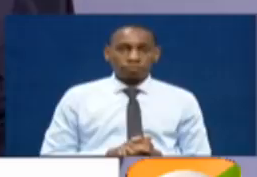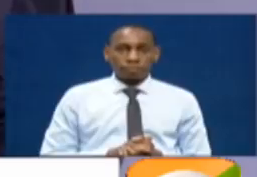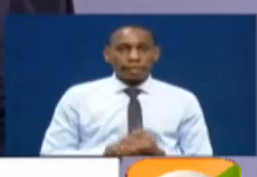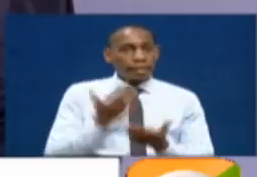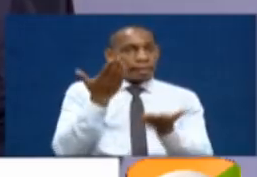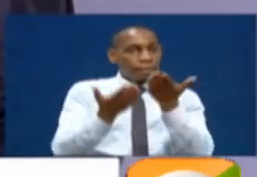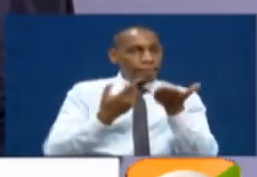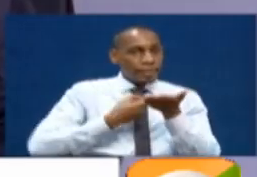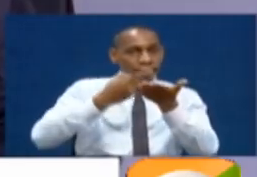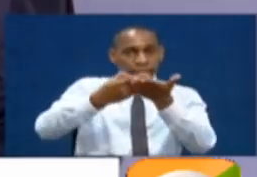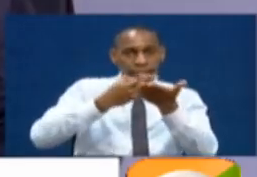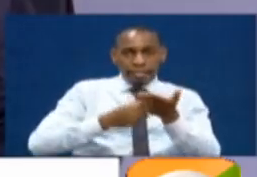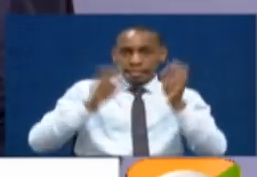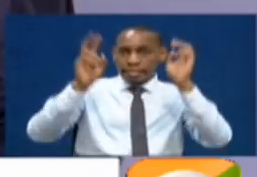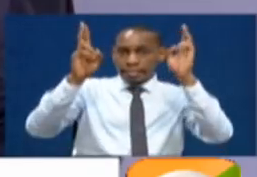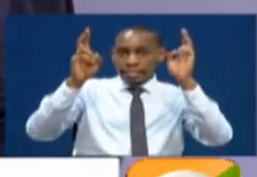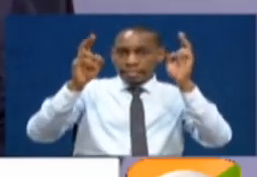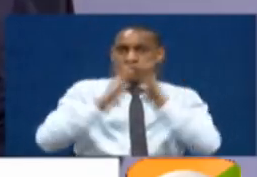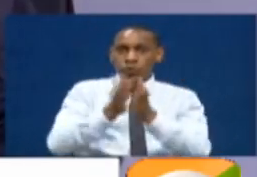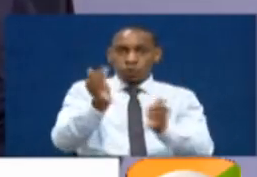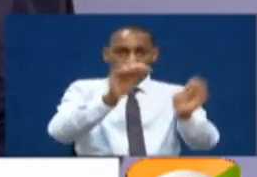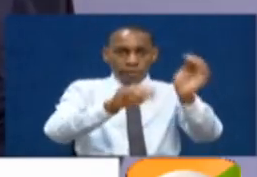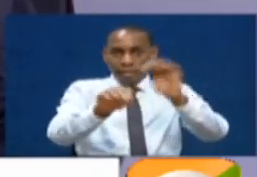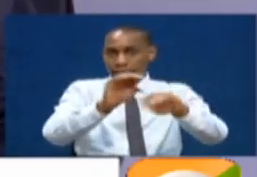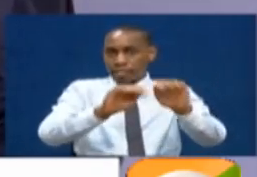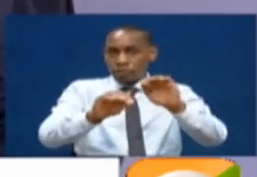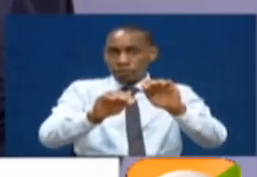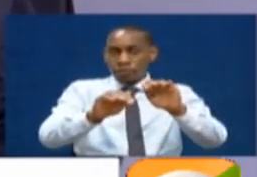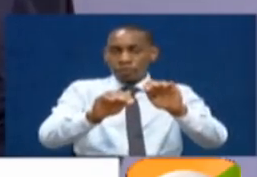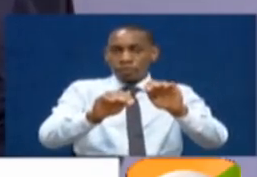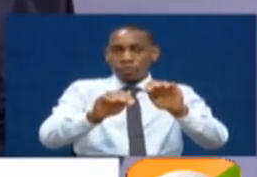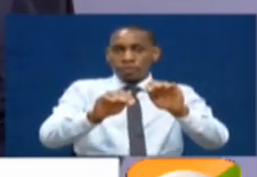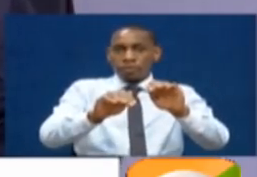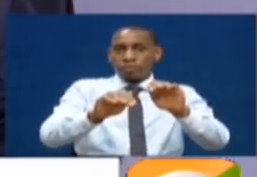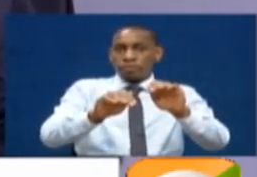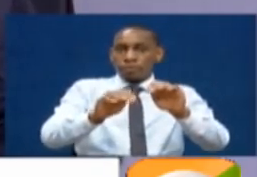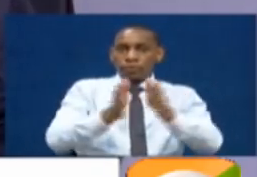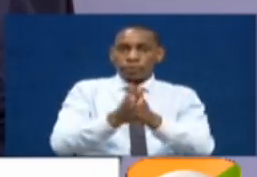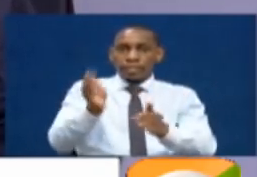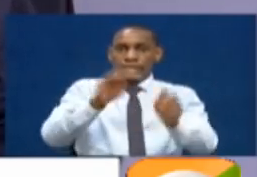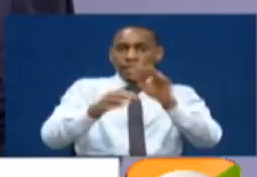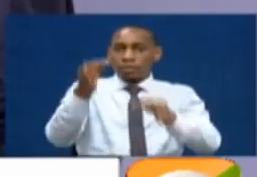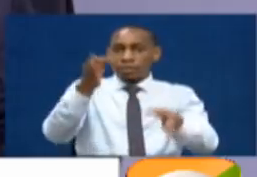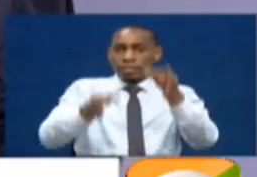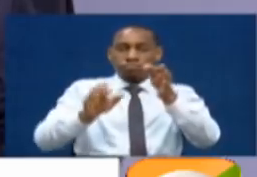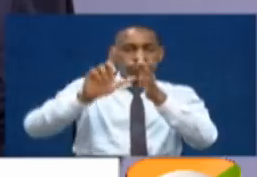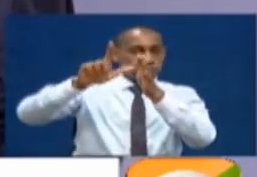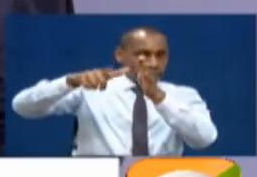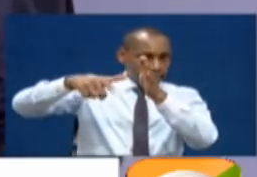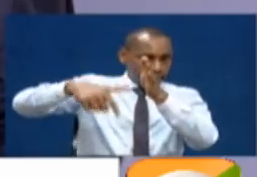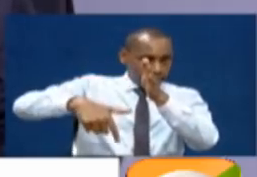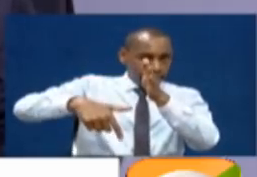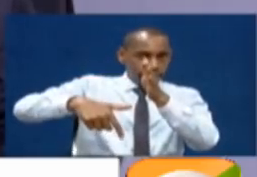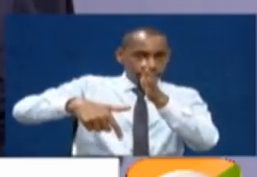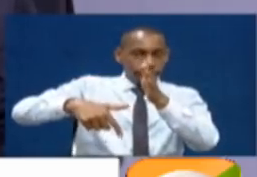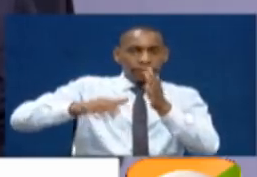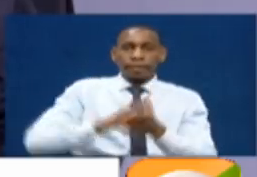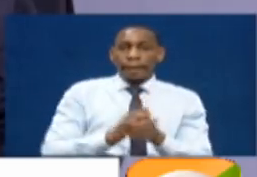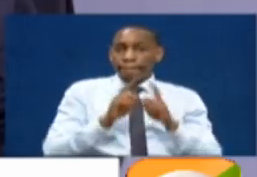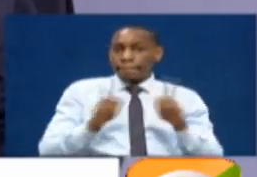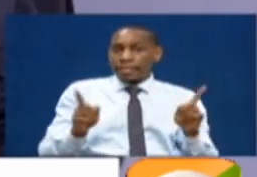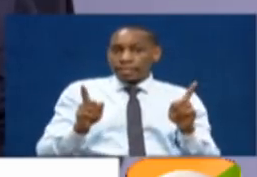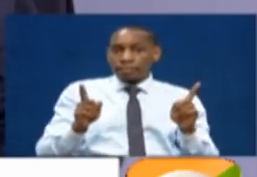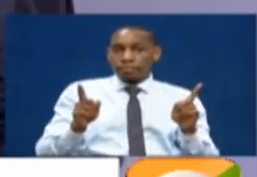Maybe we'll discuss the issue of elections and electoral justice a little later in this forum.